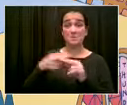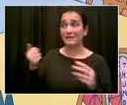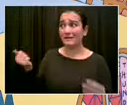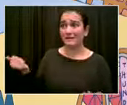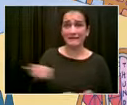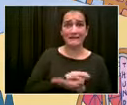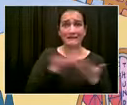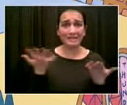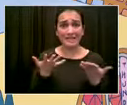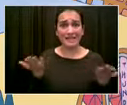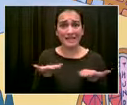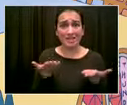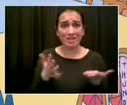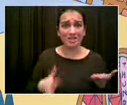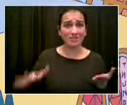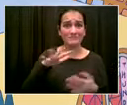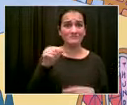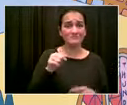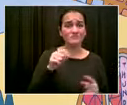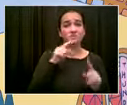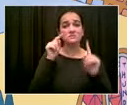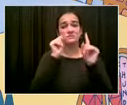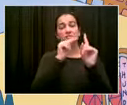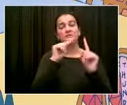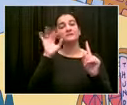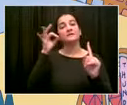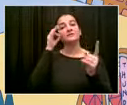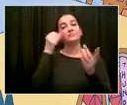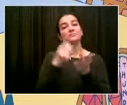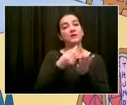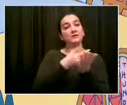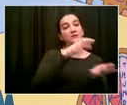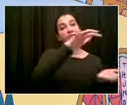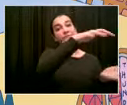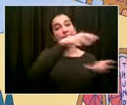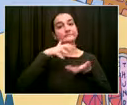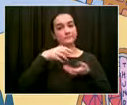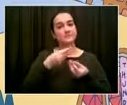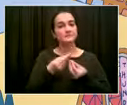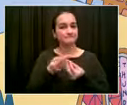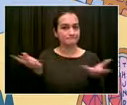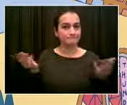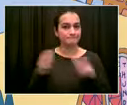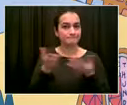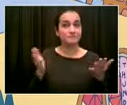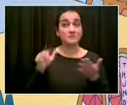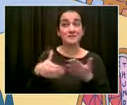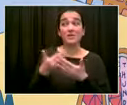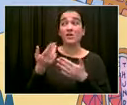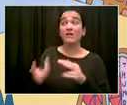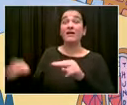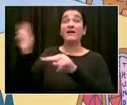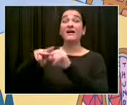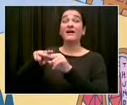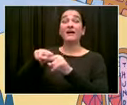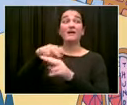has been, you know, we need to talk about it in a way that's more coherent, and I agree with that. We need to acknowledge a lot of people going